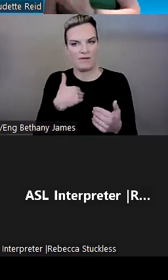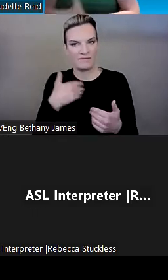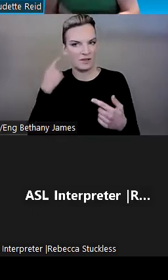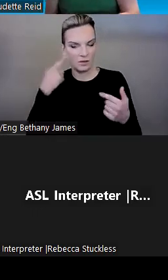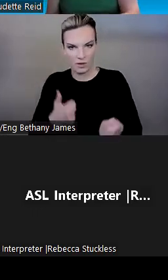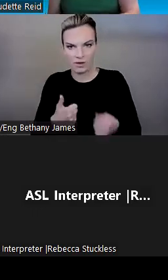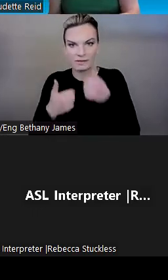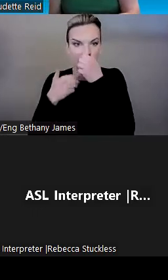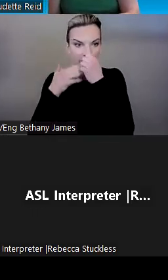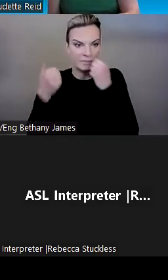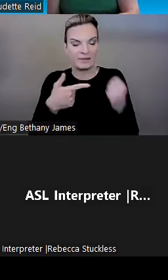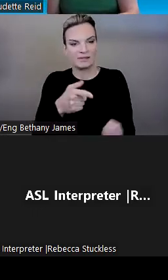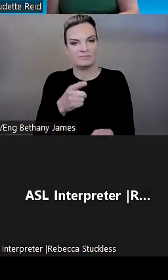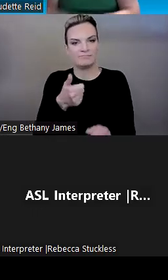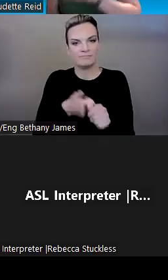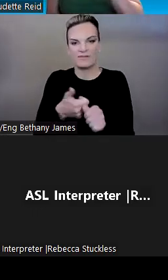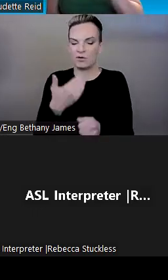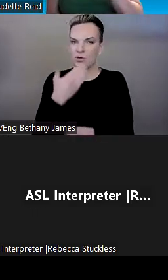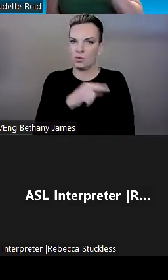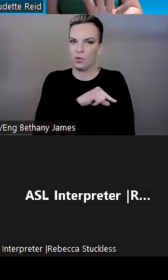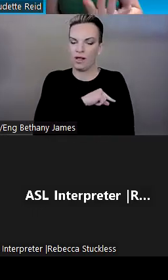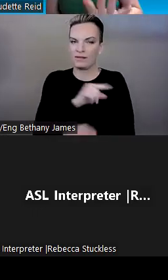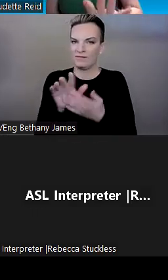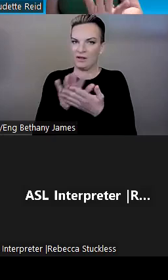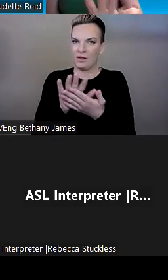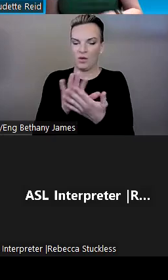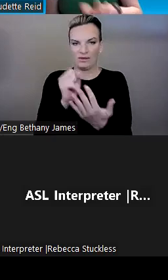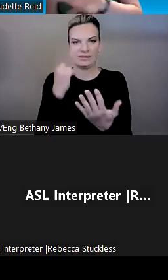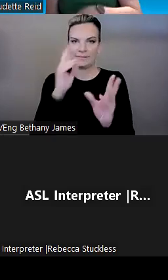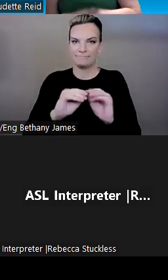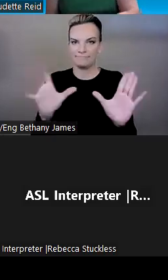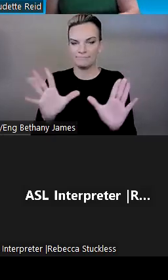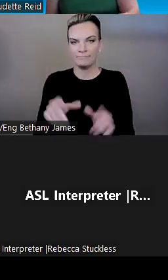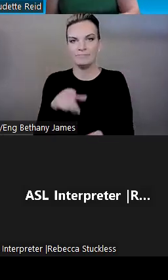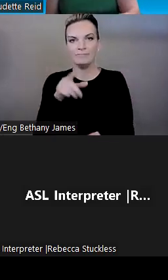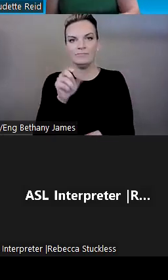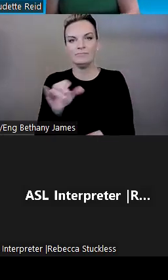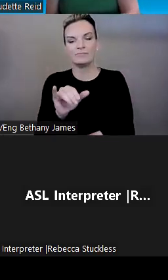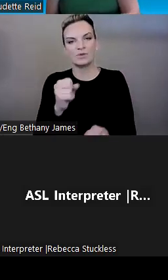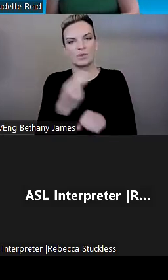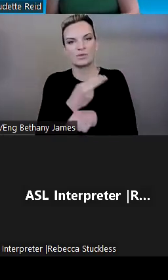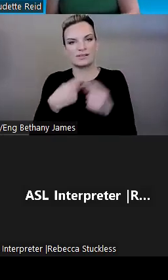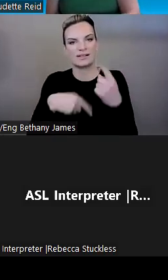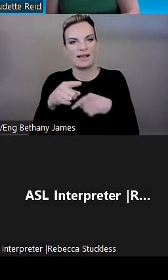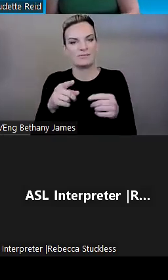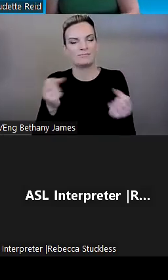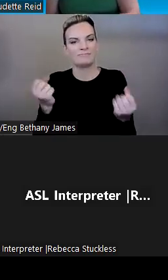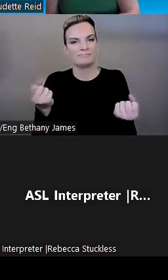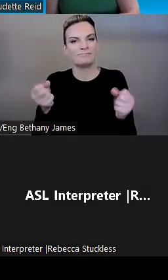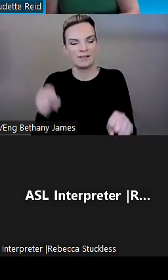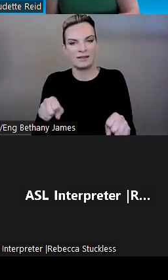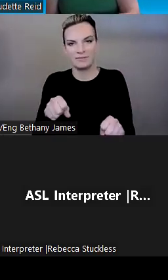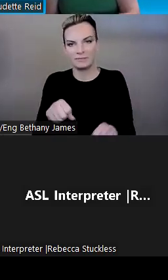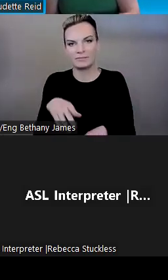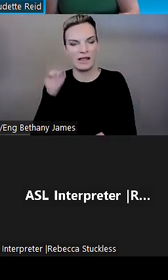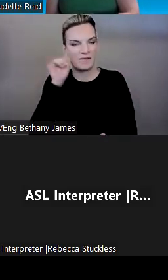video and the fast frame rate allows you to communicate using sign language on the iPhone. And